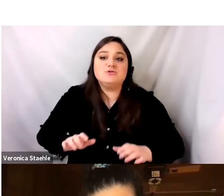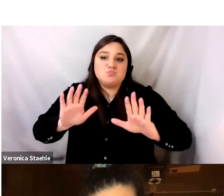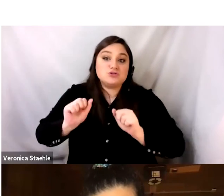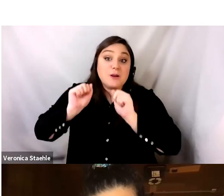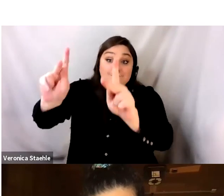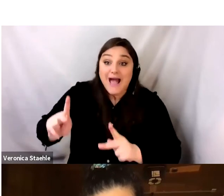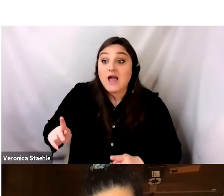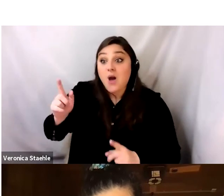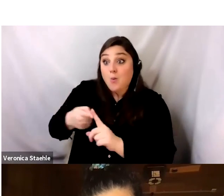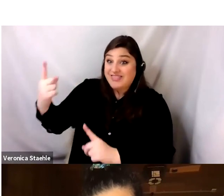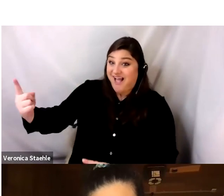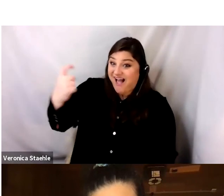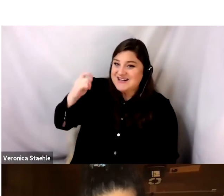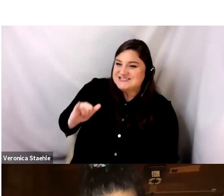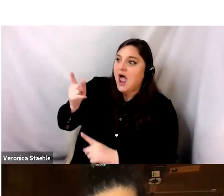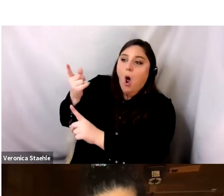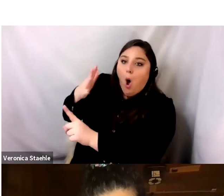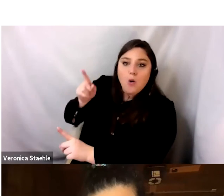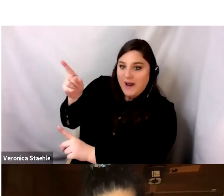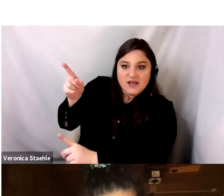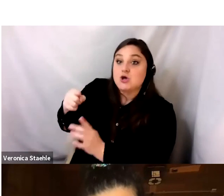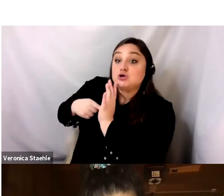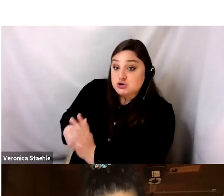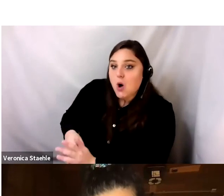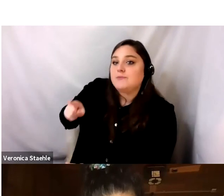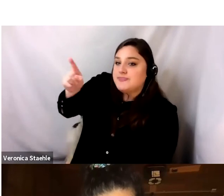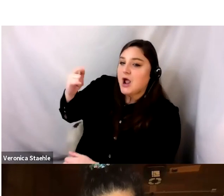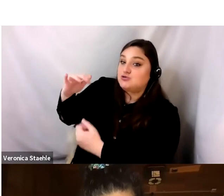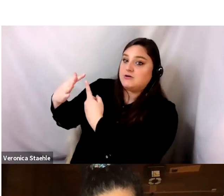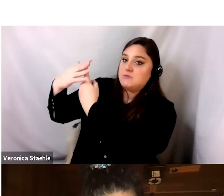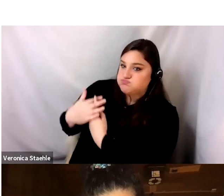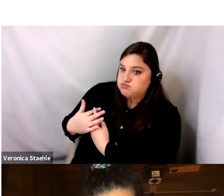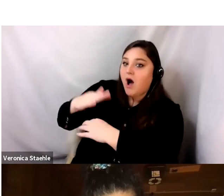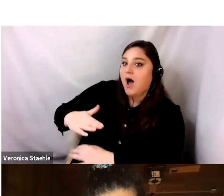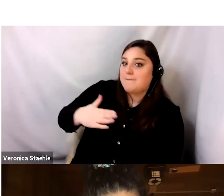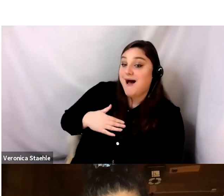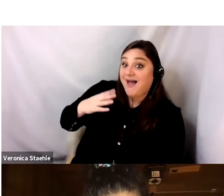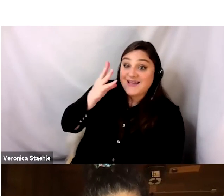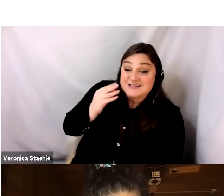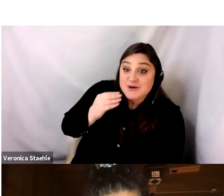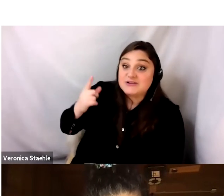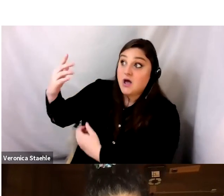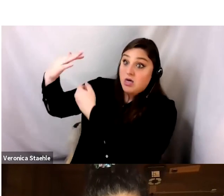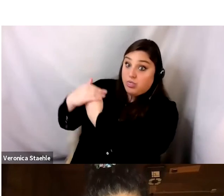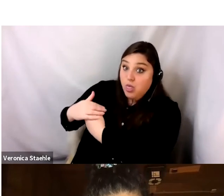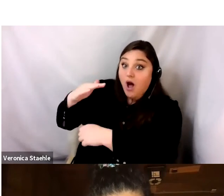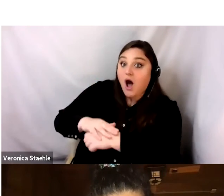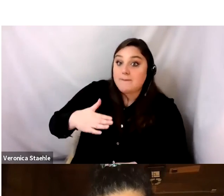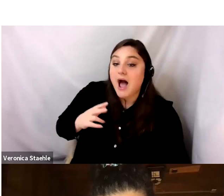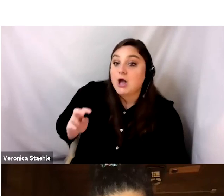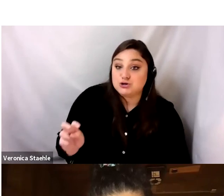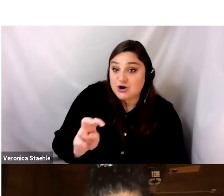asking that question, that shows that you are trying to put your perspective on my journey. And that in itself